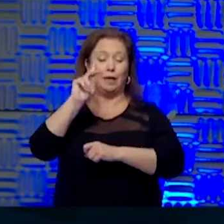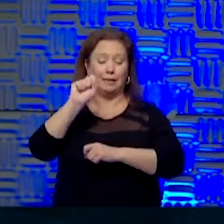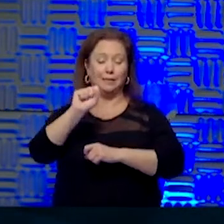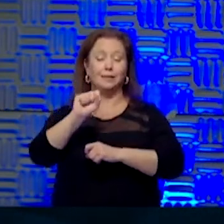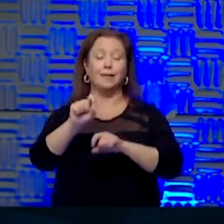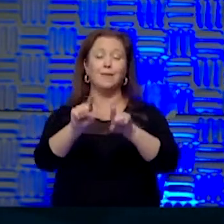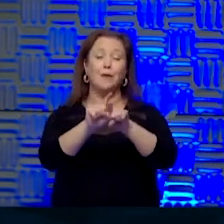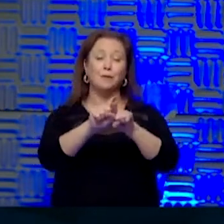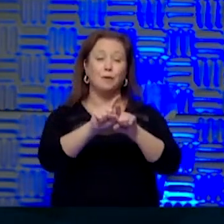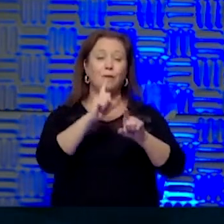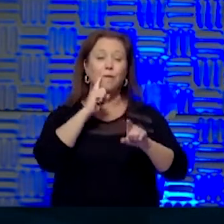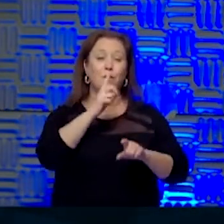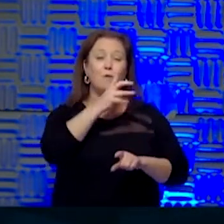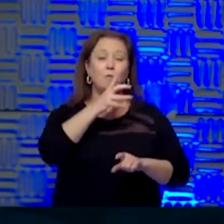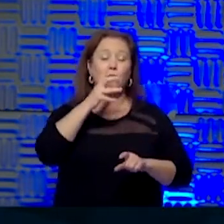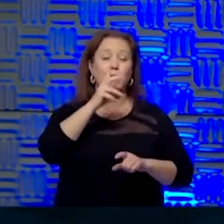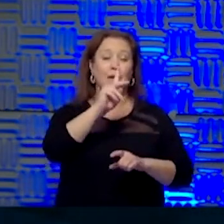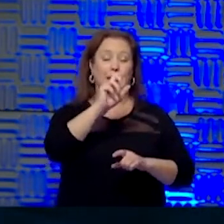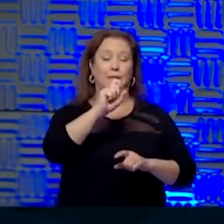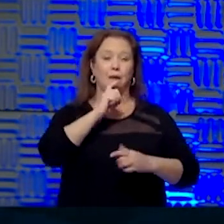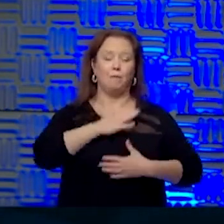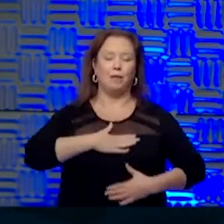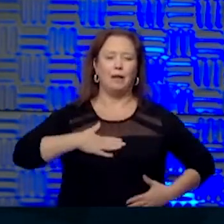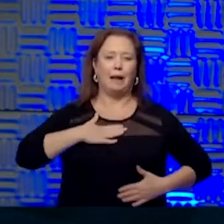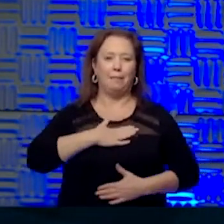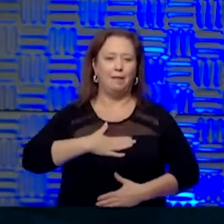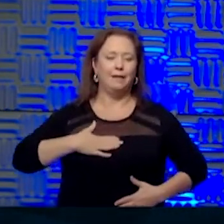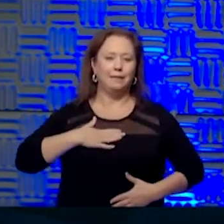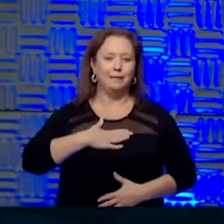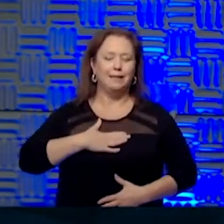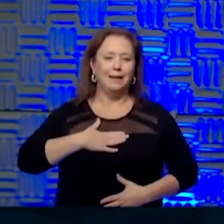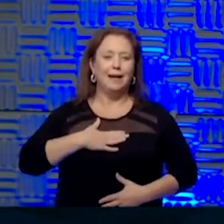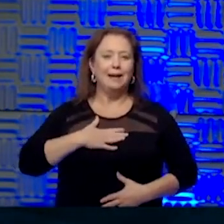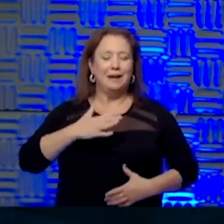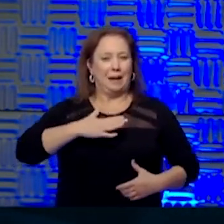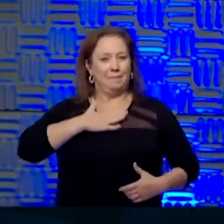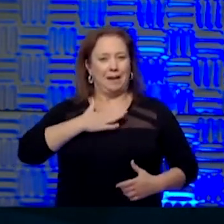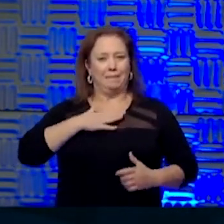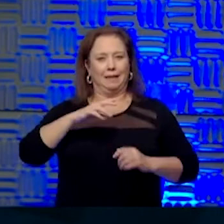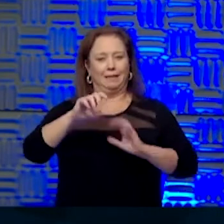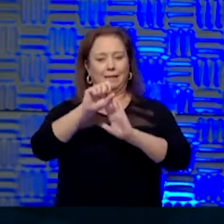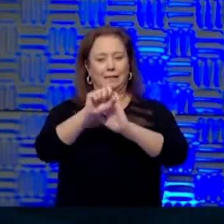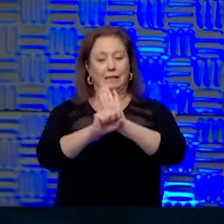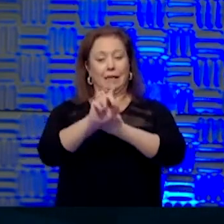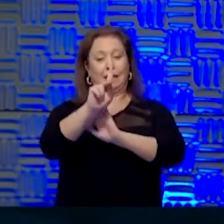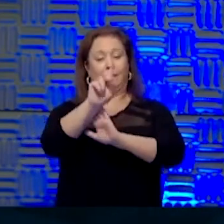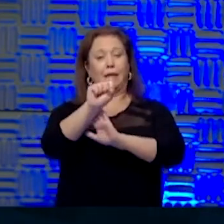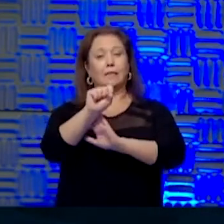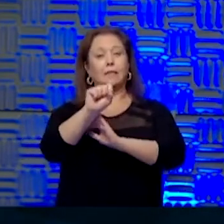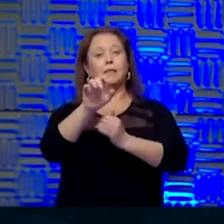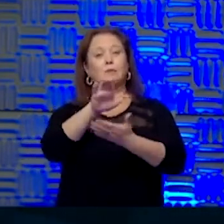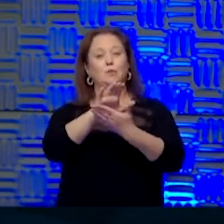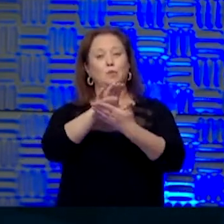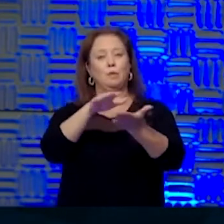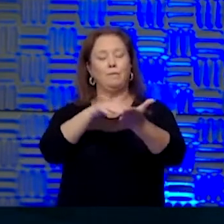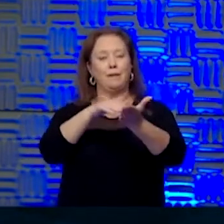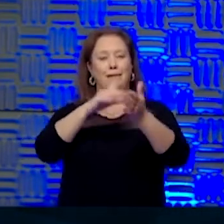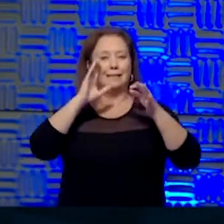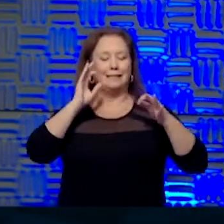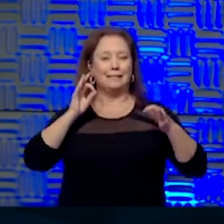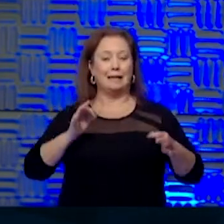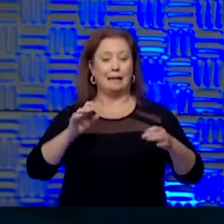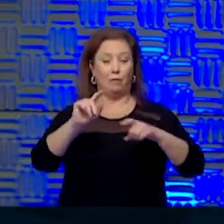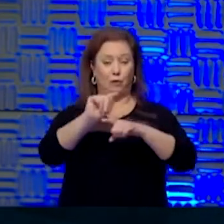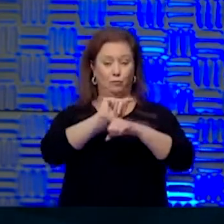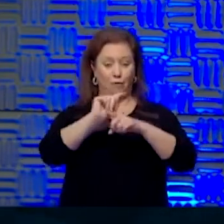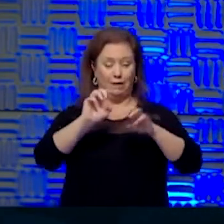Kansas, which is so pleasing. And I'm glad the state of Kansas, and particularly the KU School of Medicine, decided that if we train